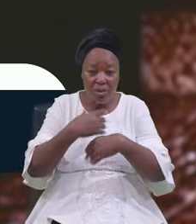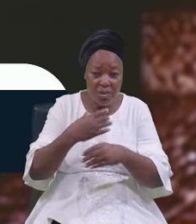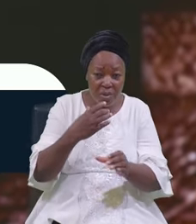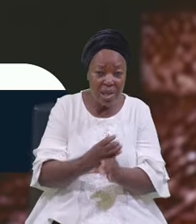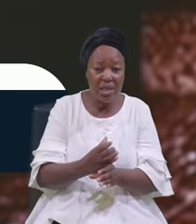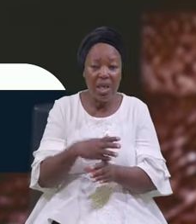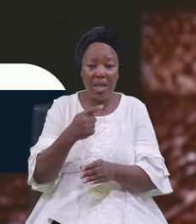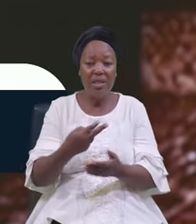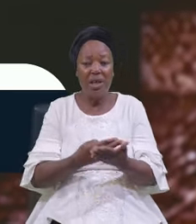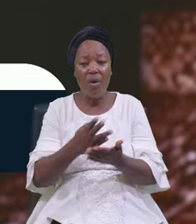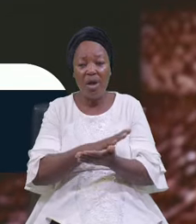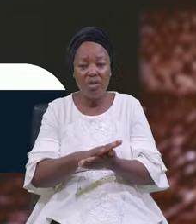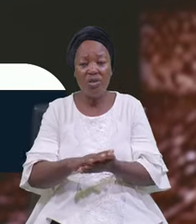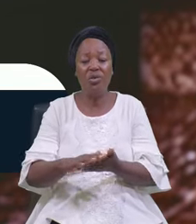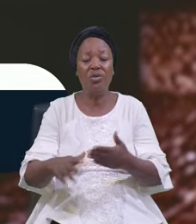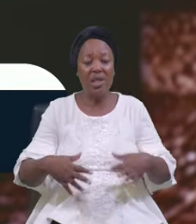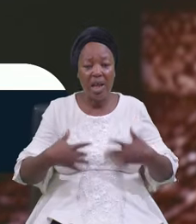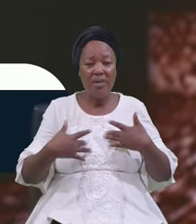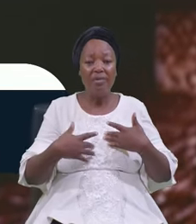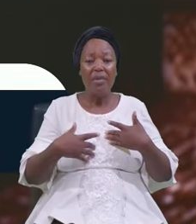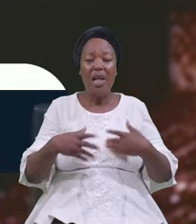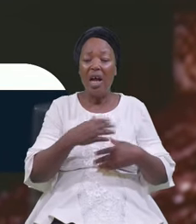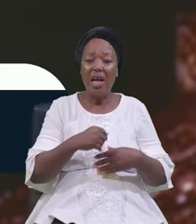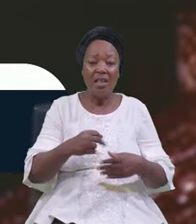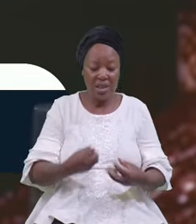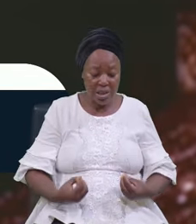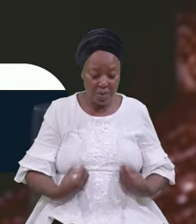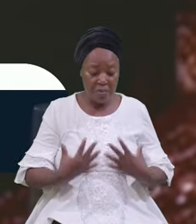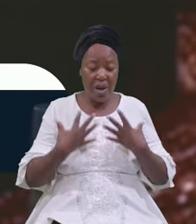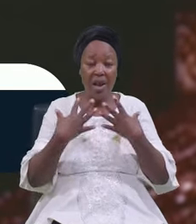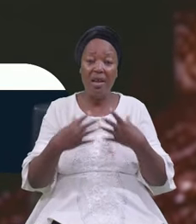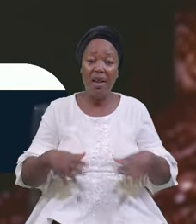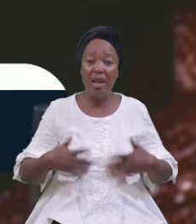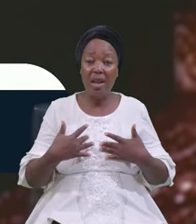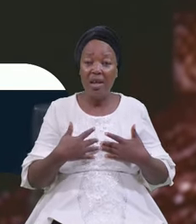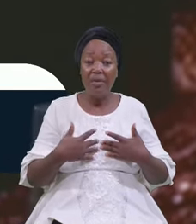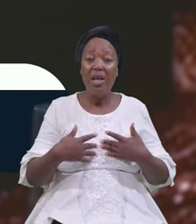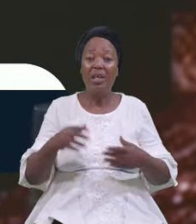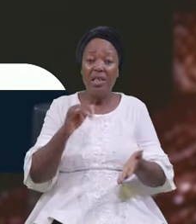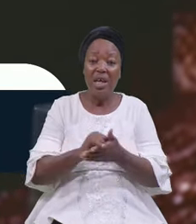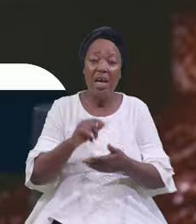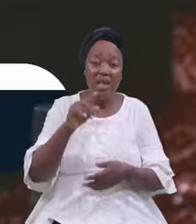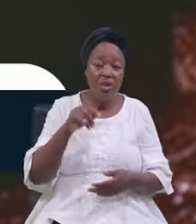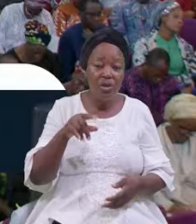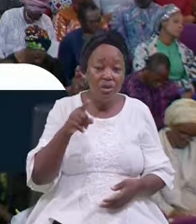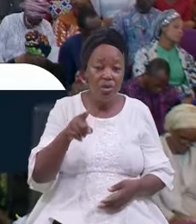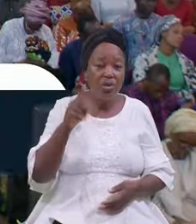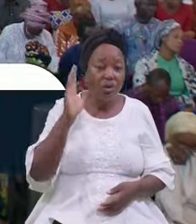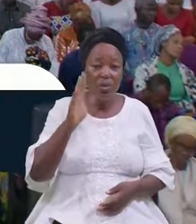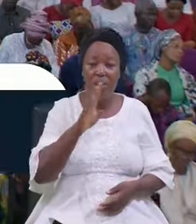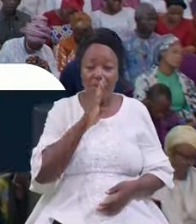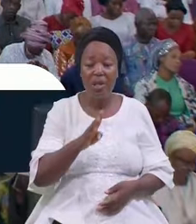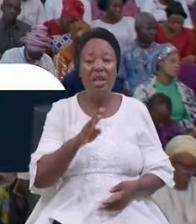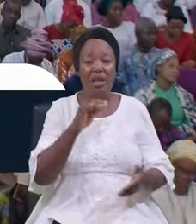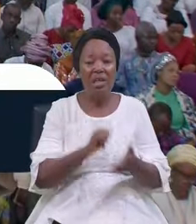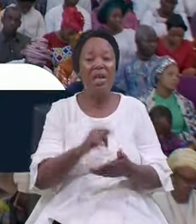righteous life, generating inspiration and inspiring others that they will be like God has